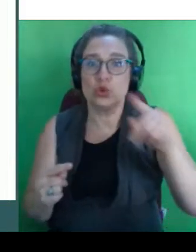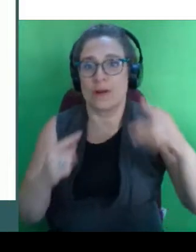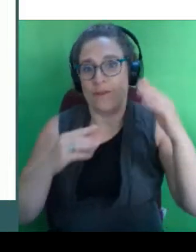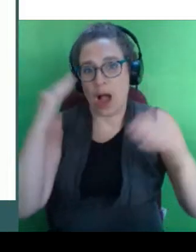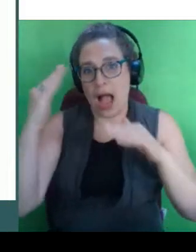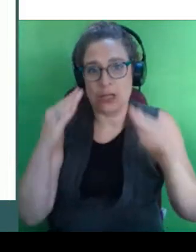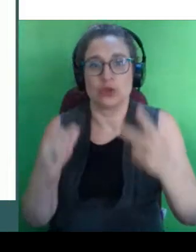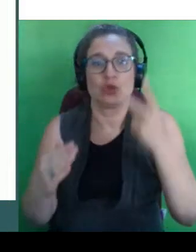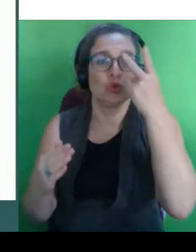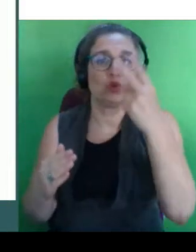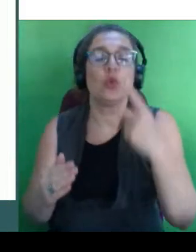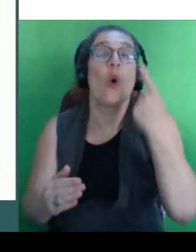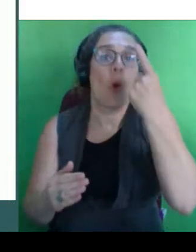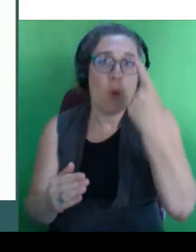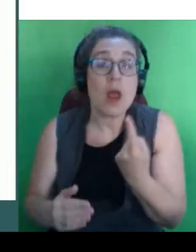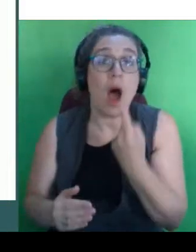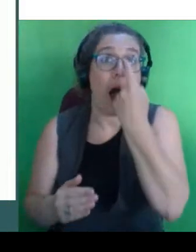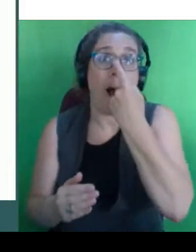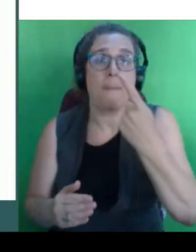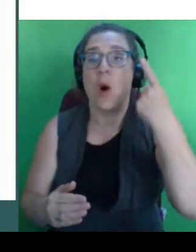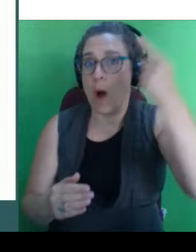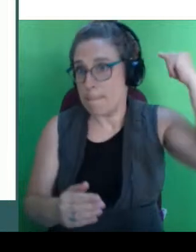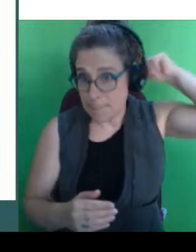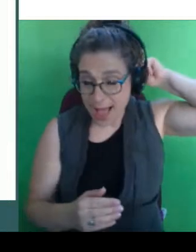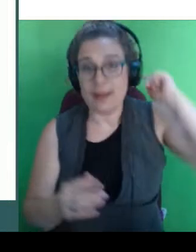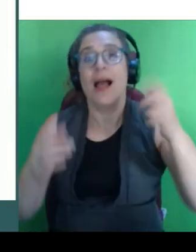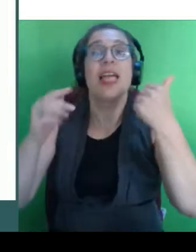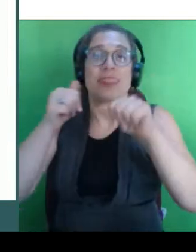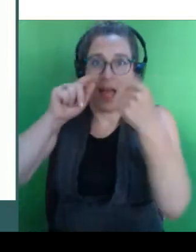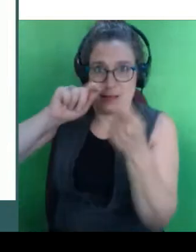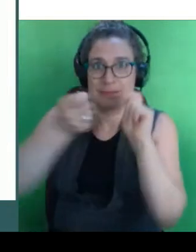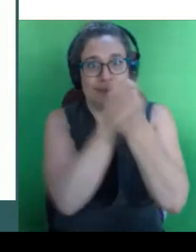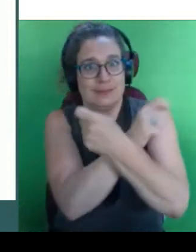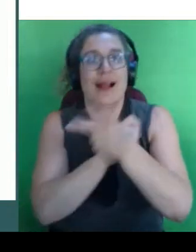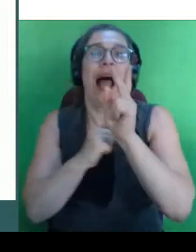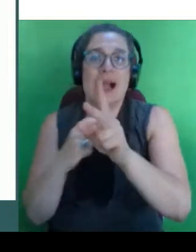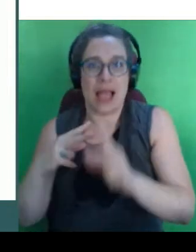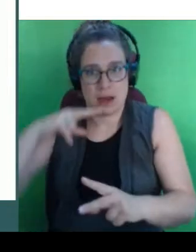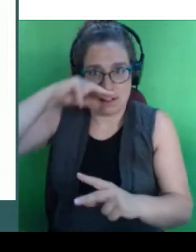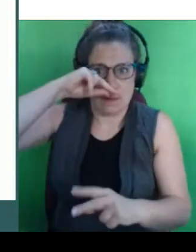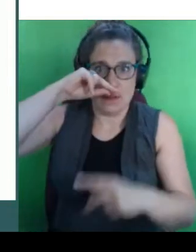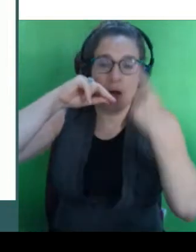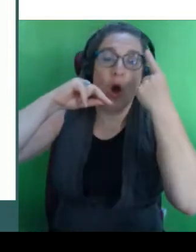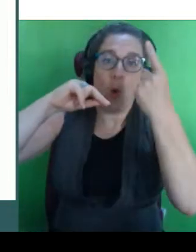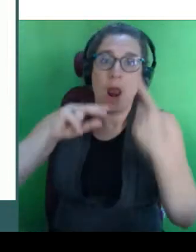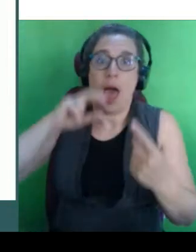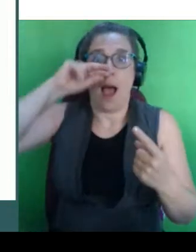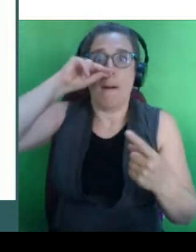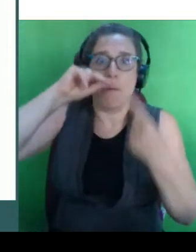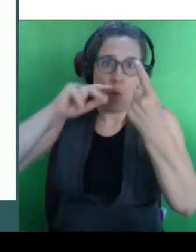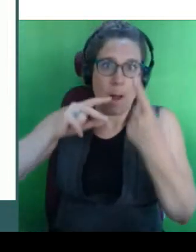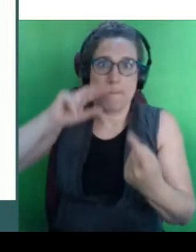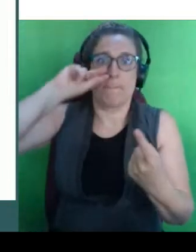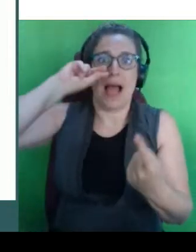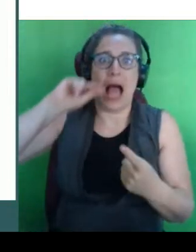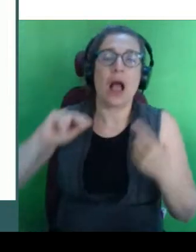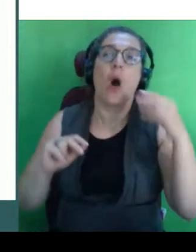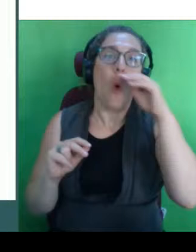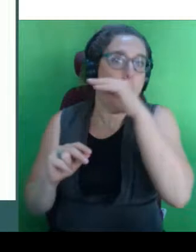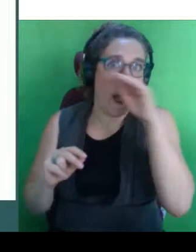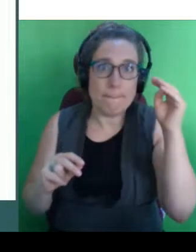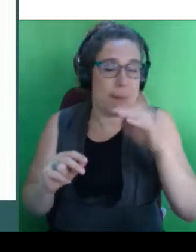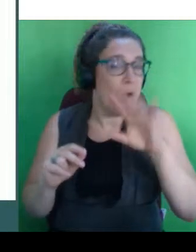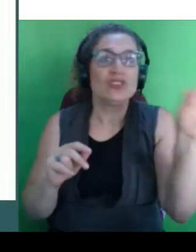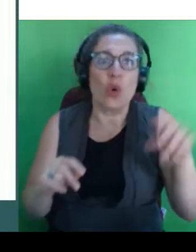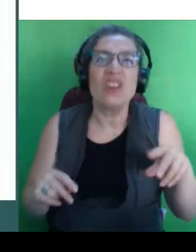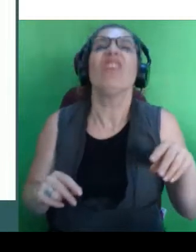back, change hands, same the other side, 1 up, 1 back, wipe, put away, don't sniff, pick up your toothbrush, clean